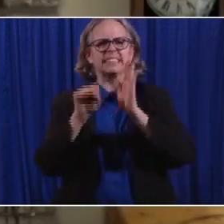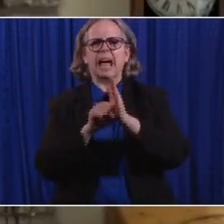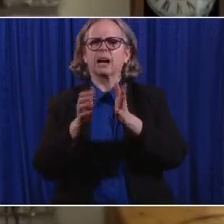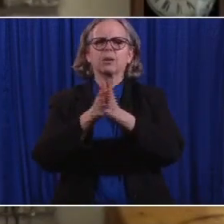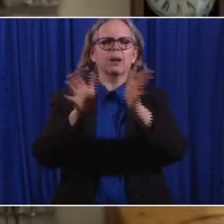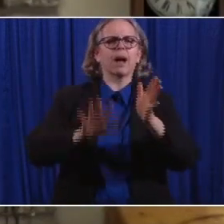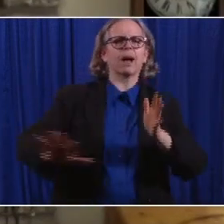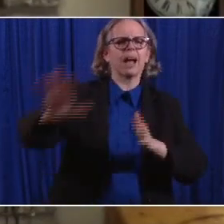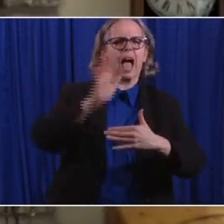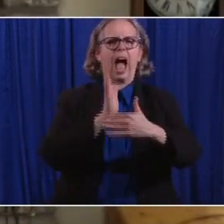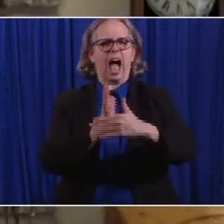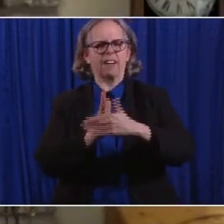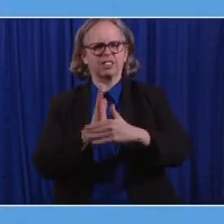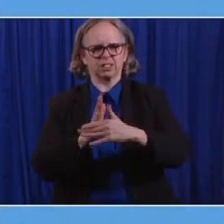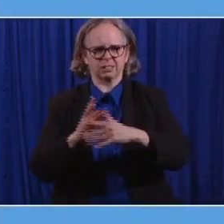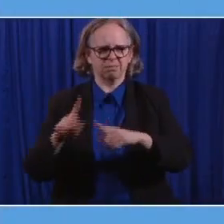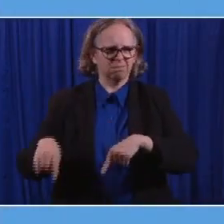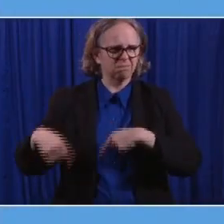are at 155.